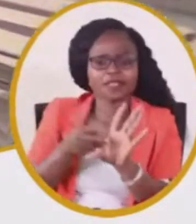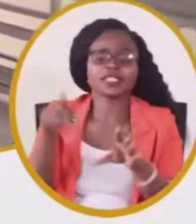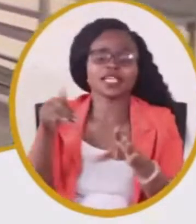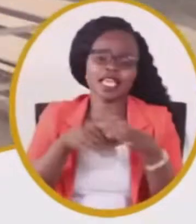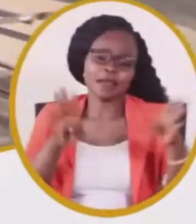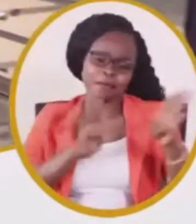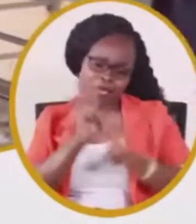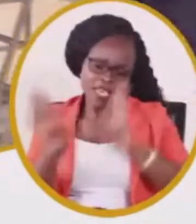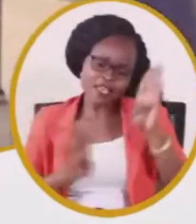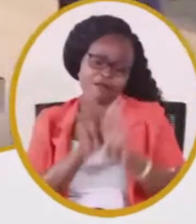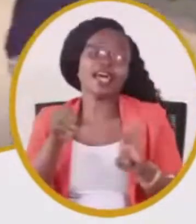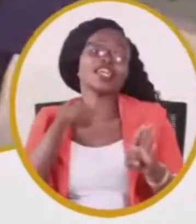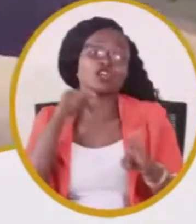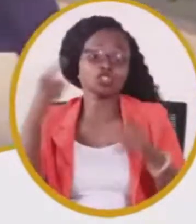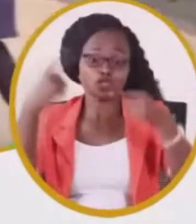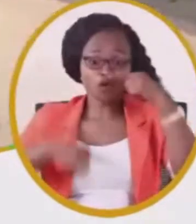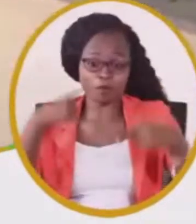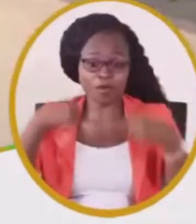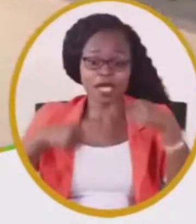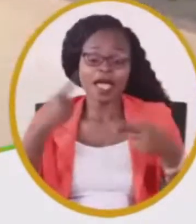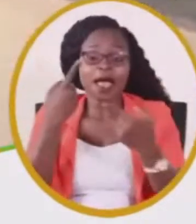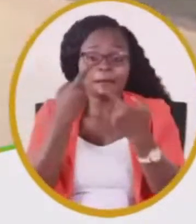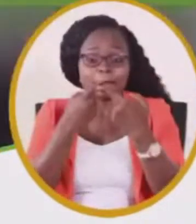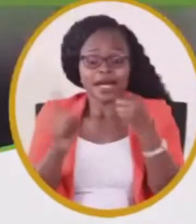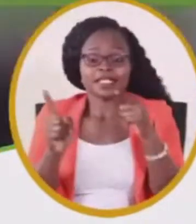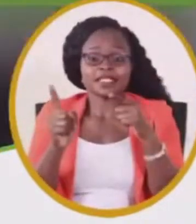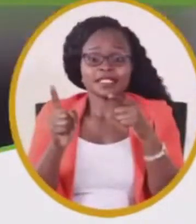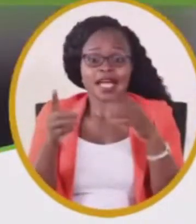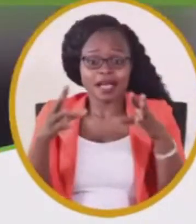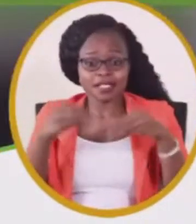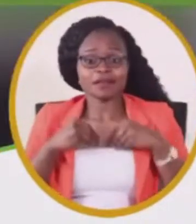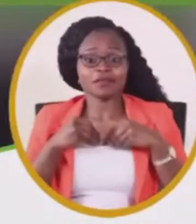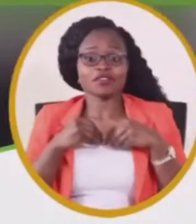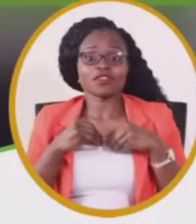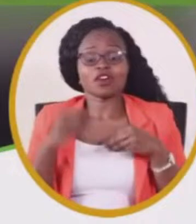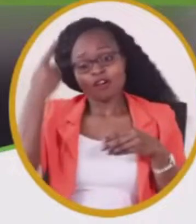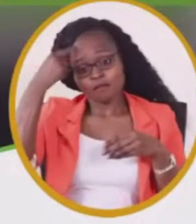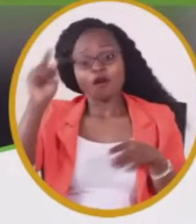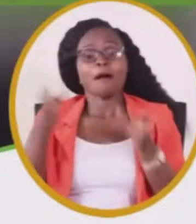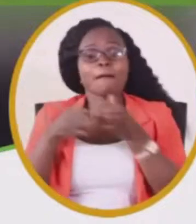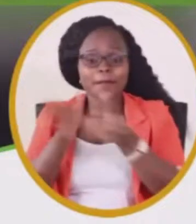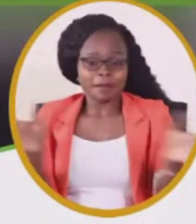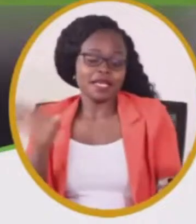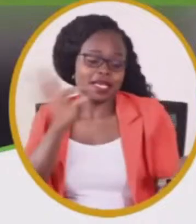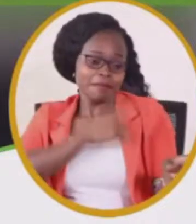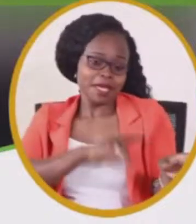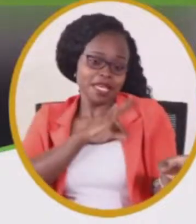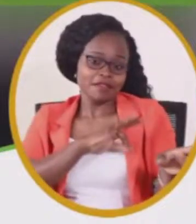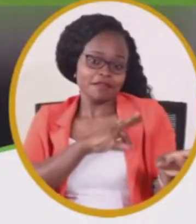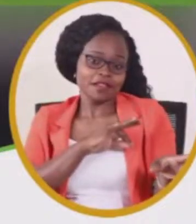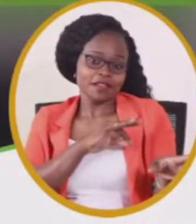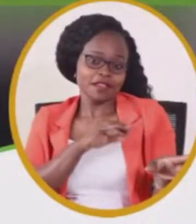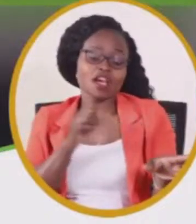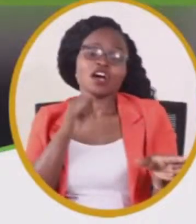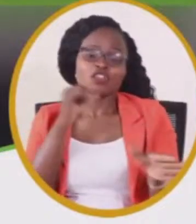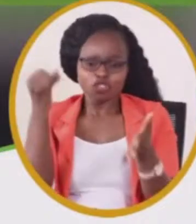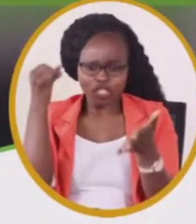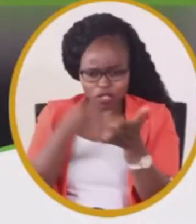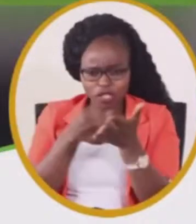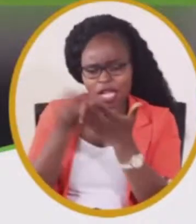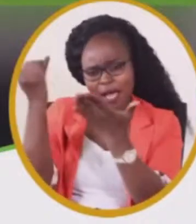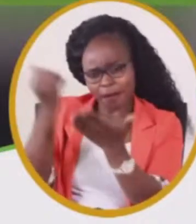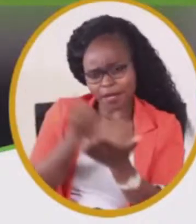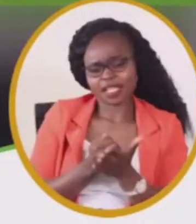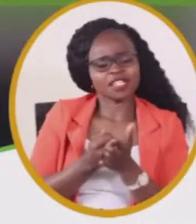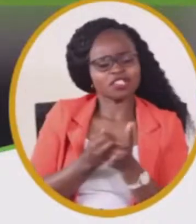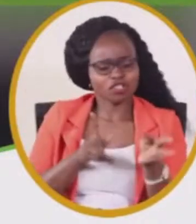be anti-competitive but which have exceptional and compelling public policy benefits. The authority processes exemption